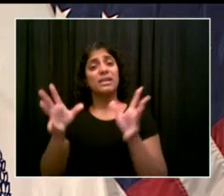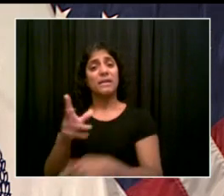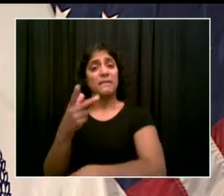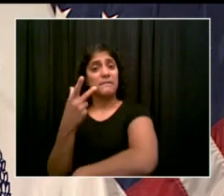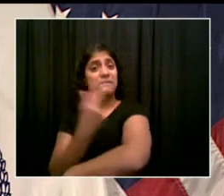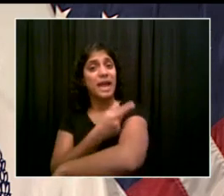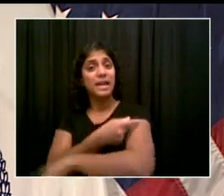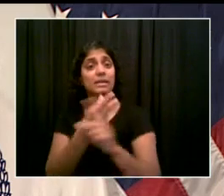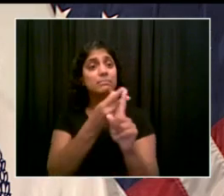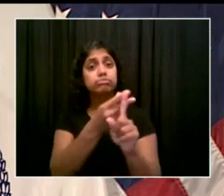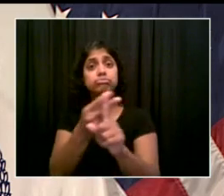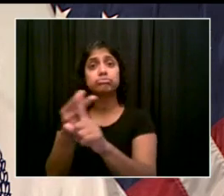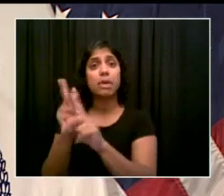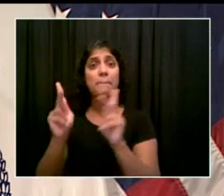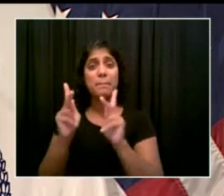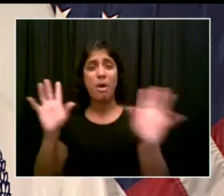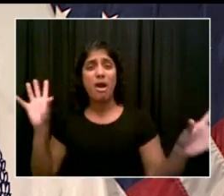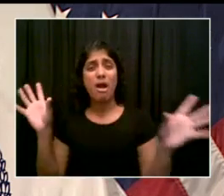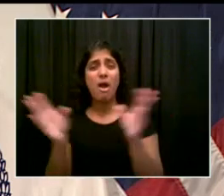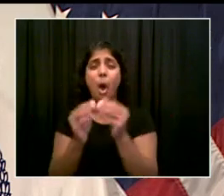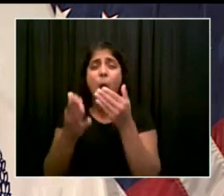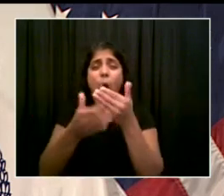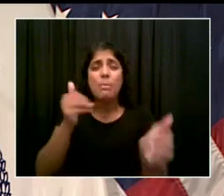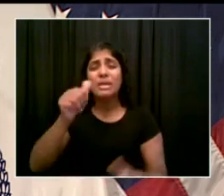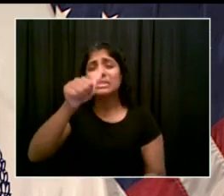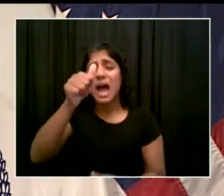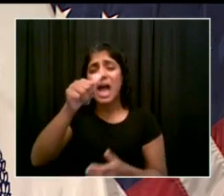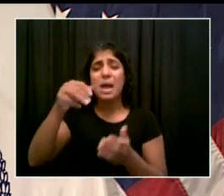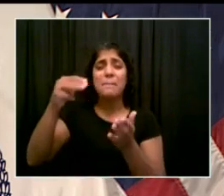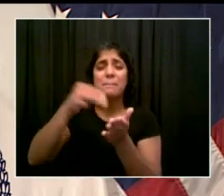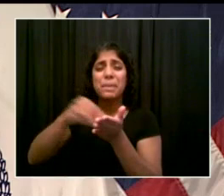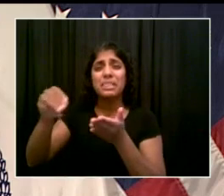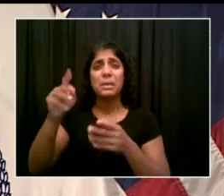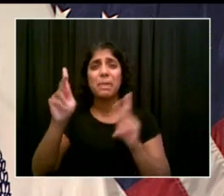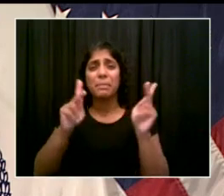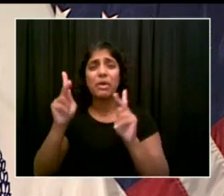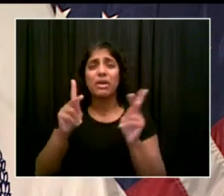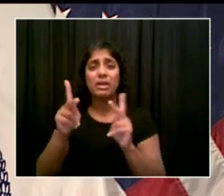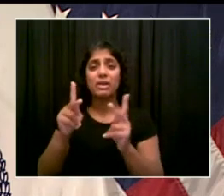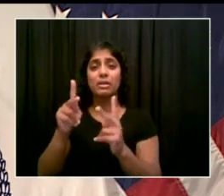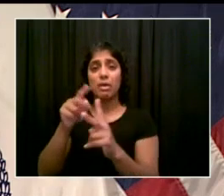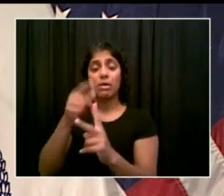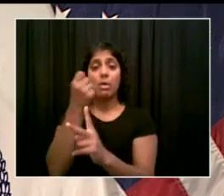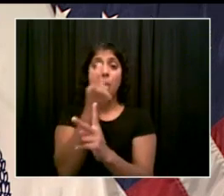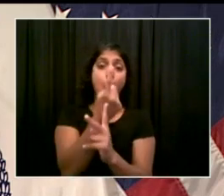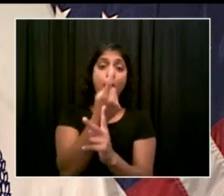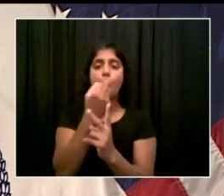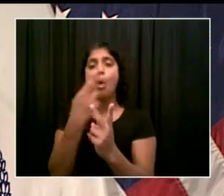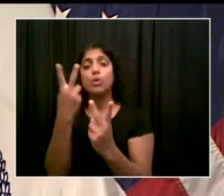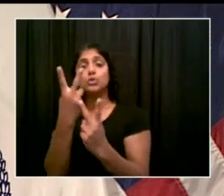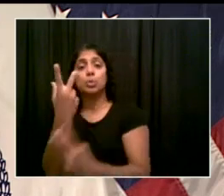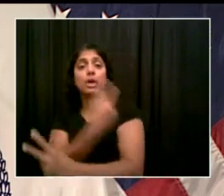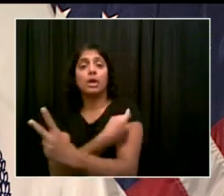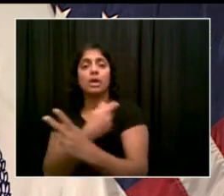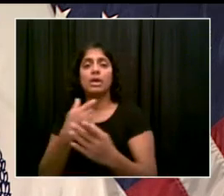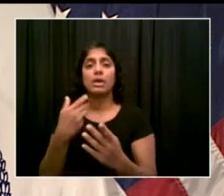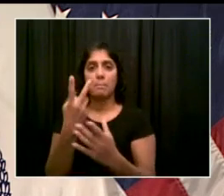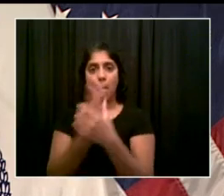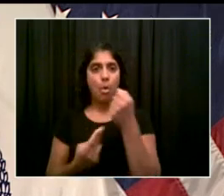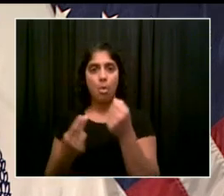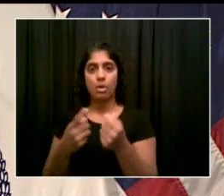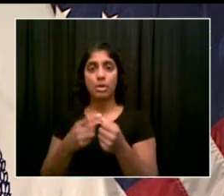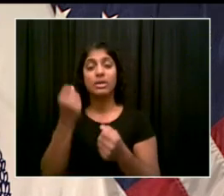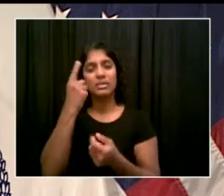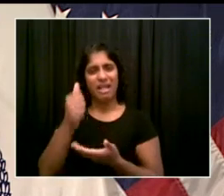fact is, the variant is very, very dangerous. And we're going to have to keep doing more and more things to fight it. This is what makes sense